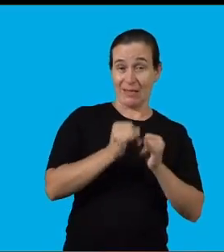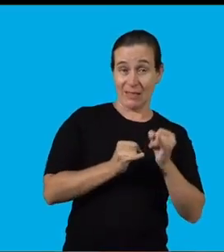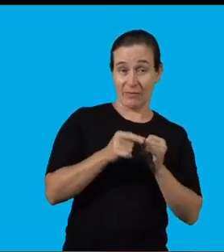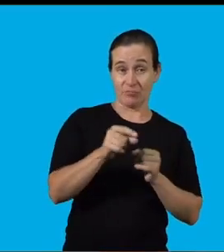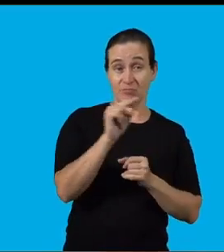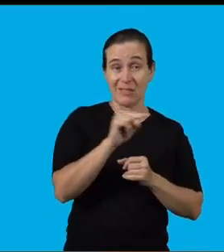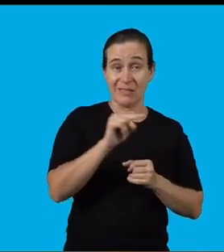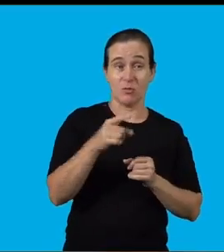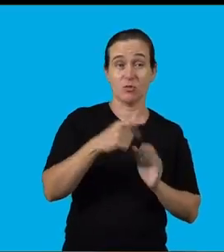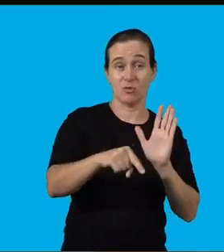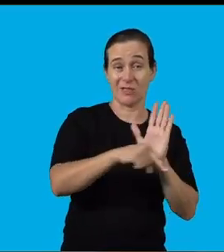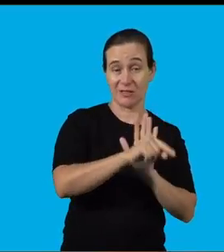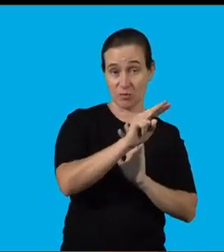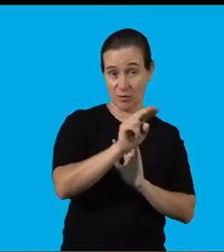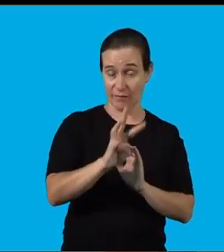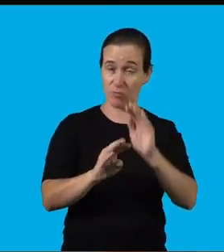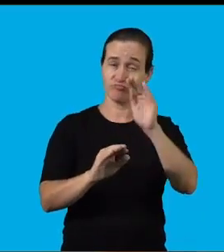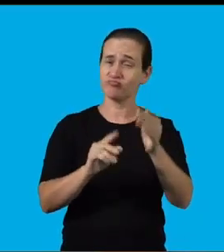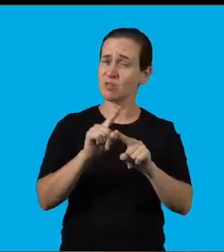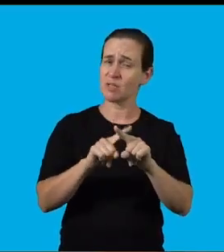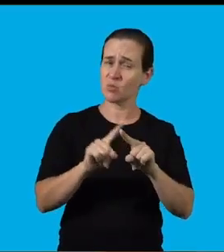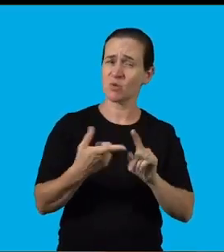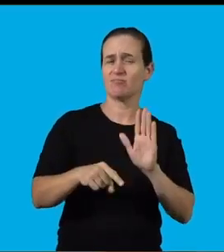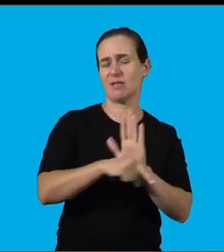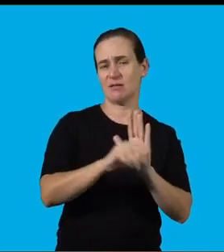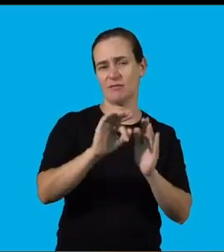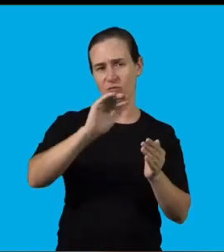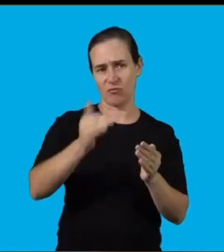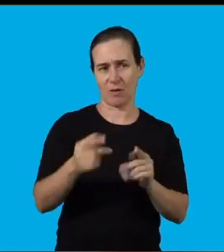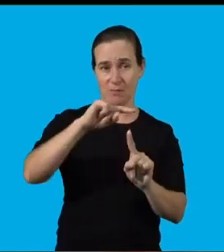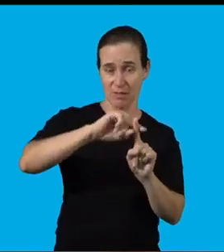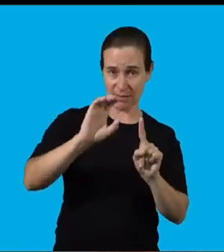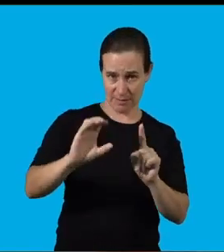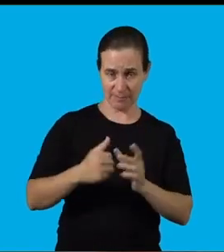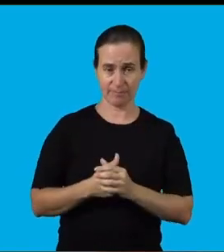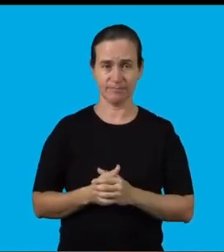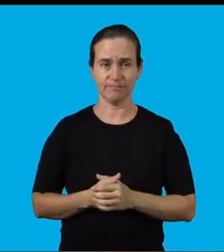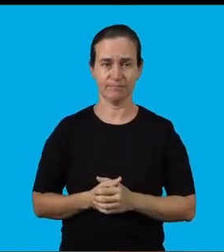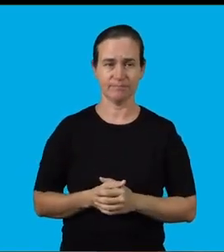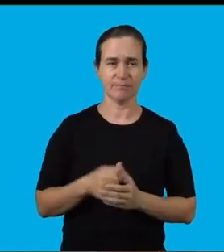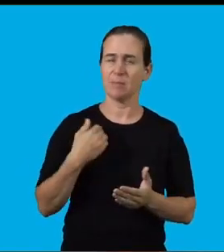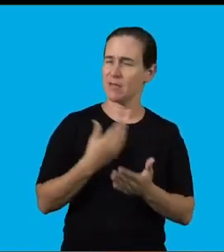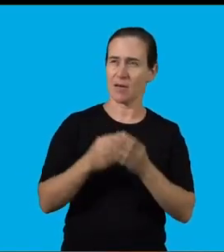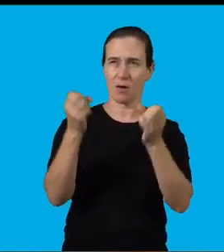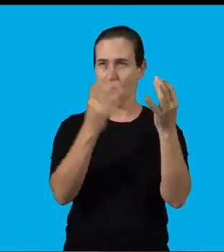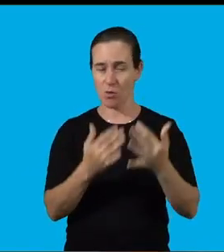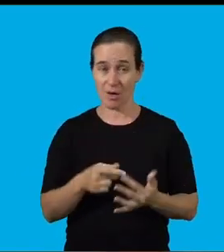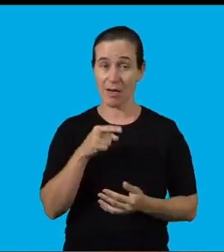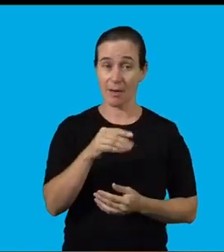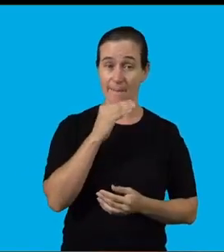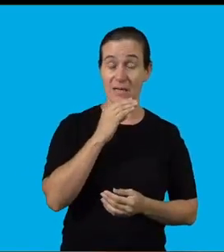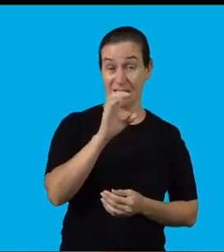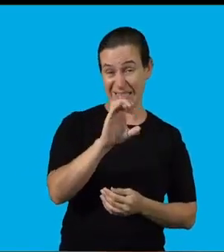equal to minus 24 times by negative 3 plus c. And you can work out that